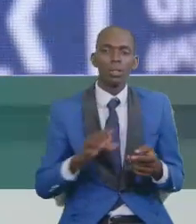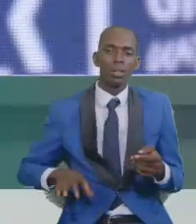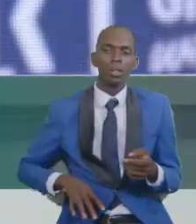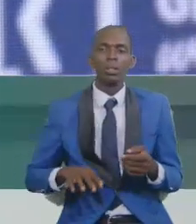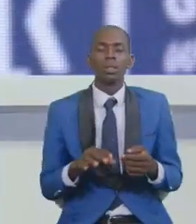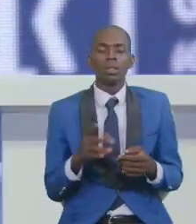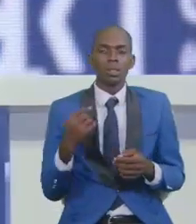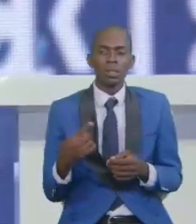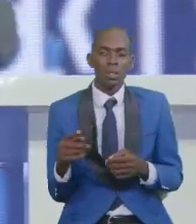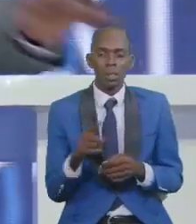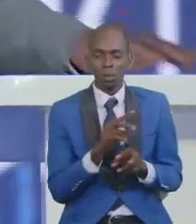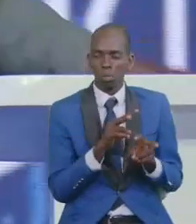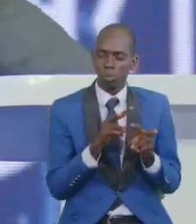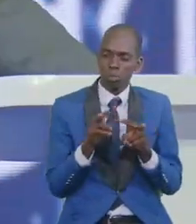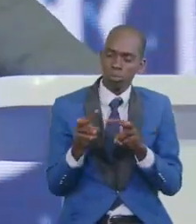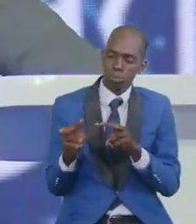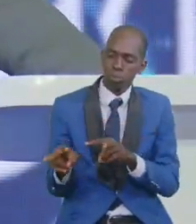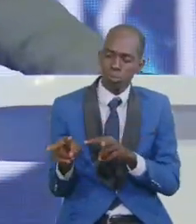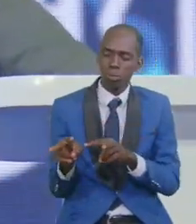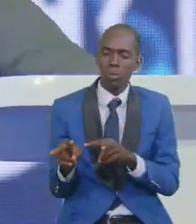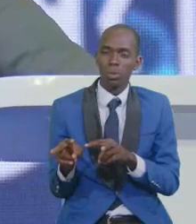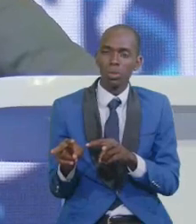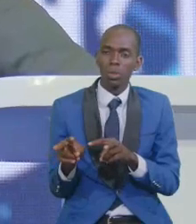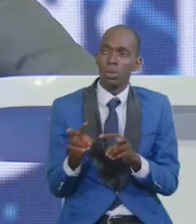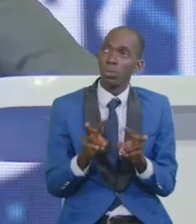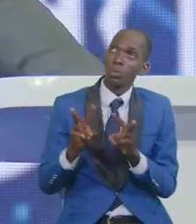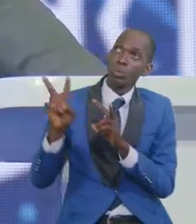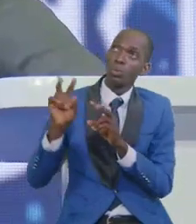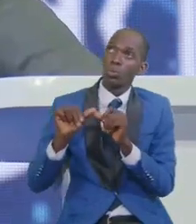they looked up steadfast into heaven.